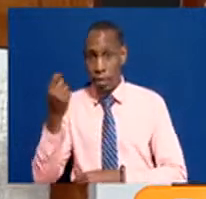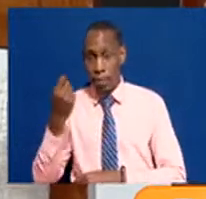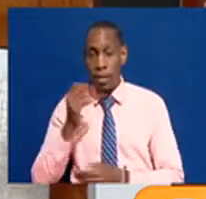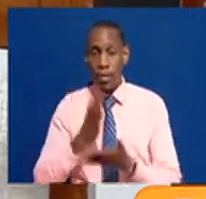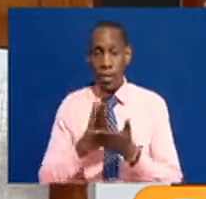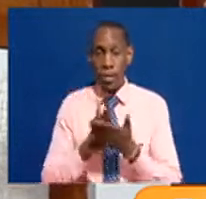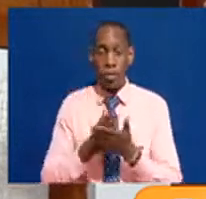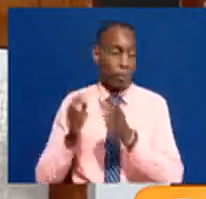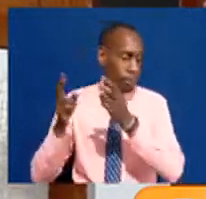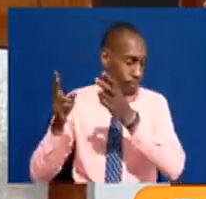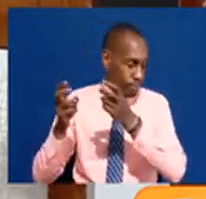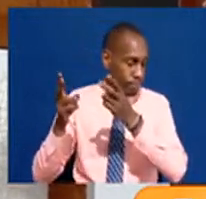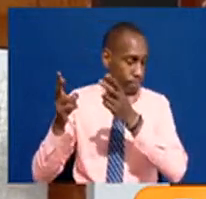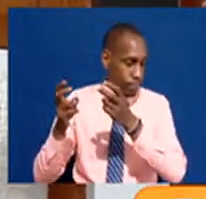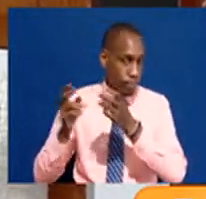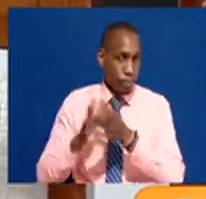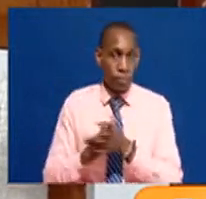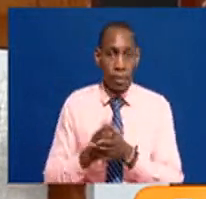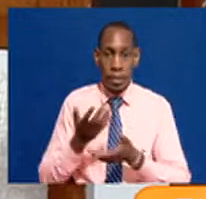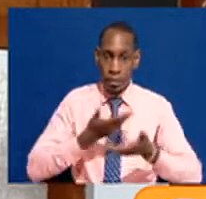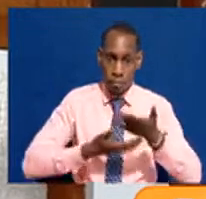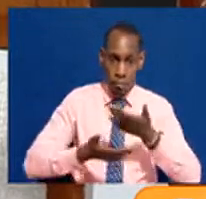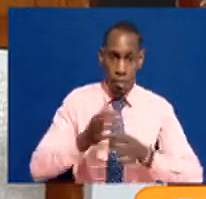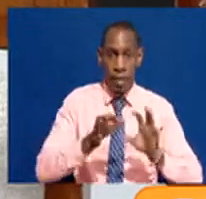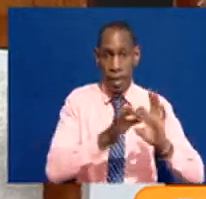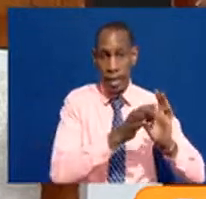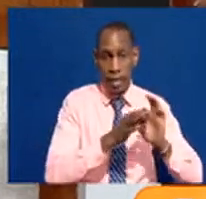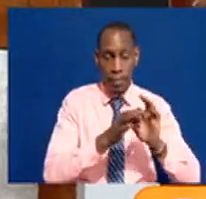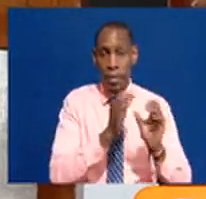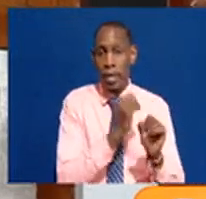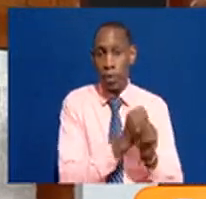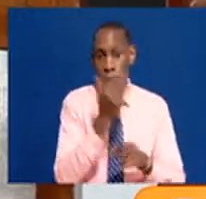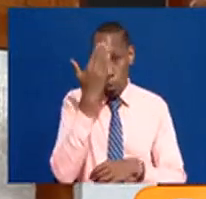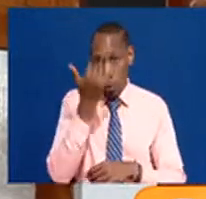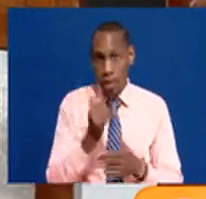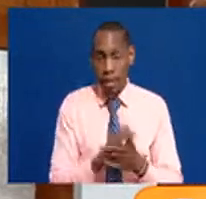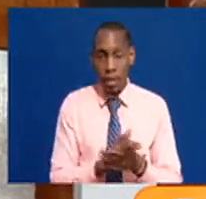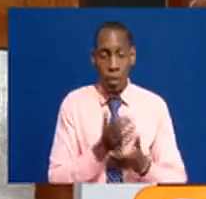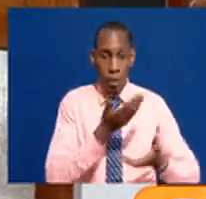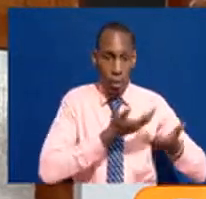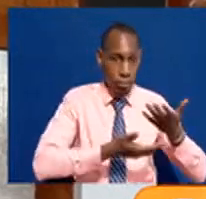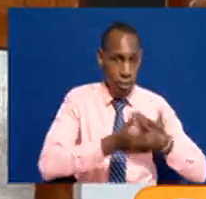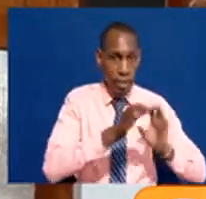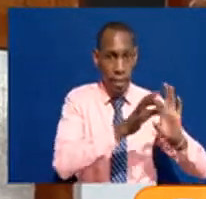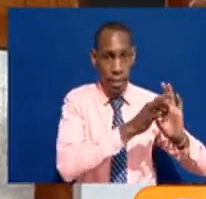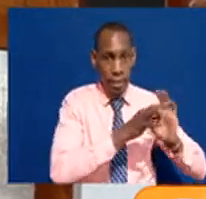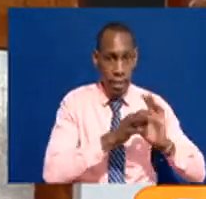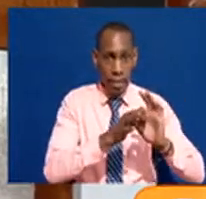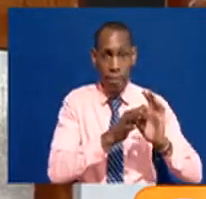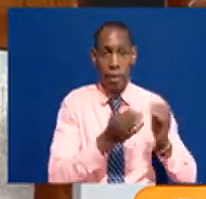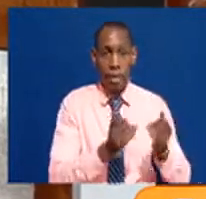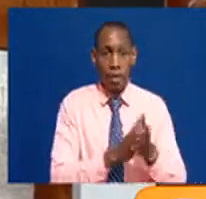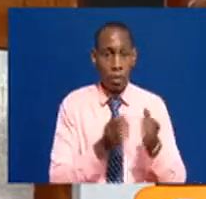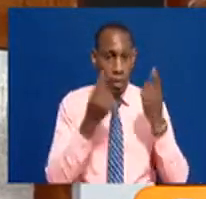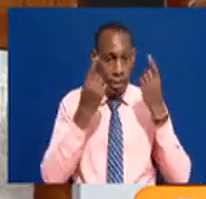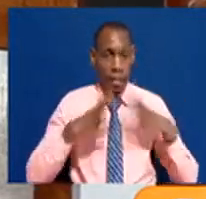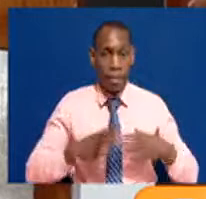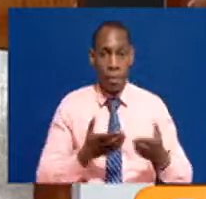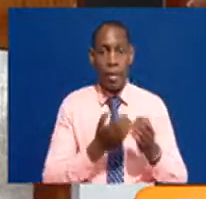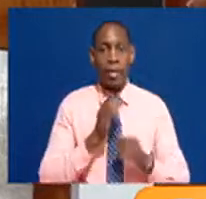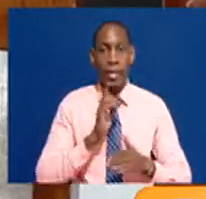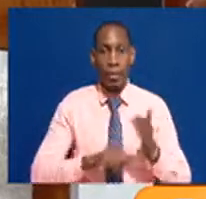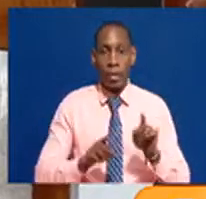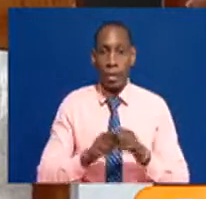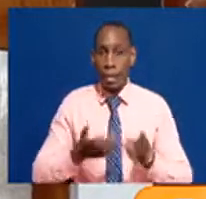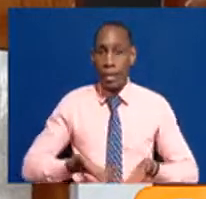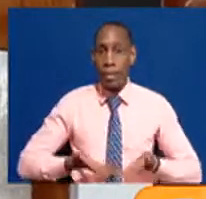really listening to the dialogues that Azimio is having, because from the dialogues, we're getting to understand what the people want, and we're putting